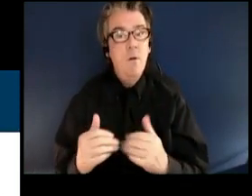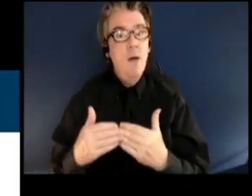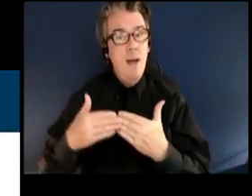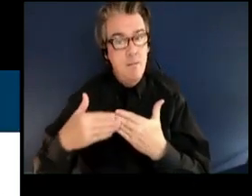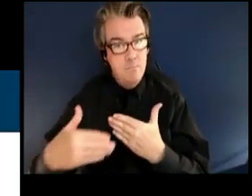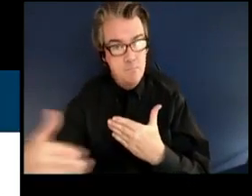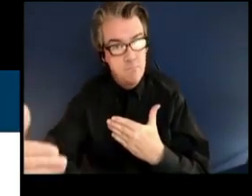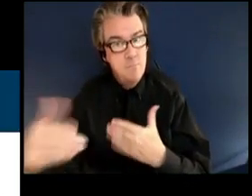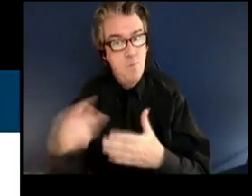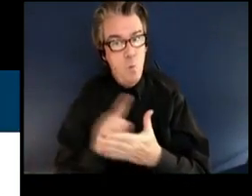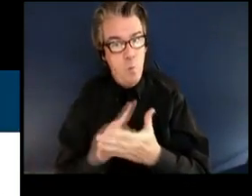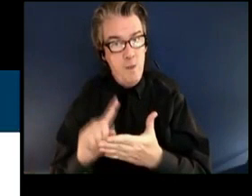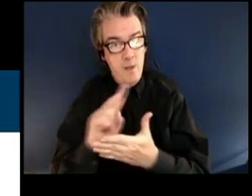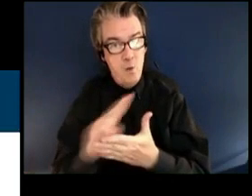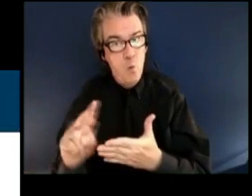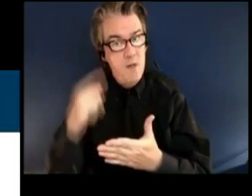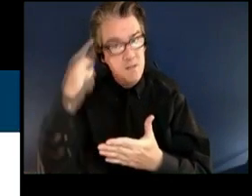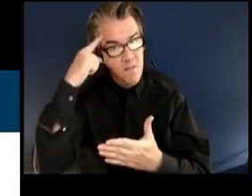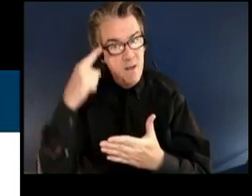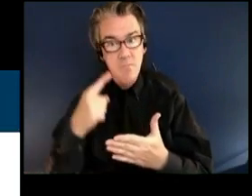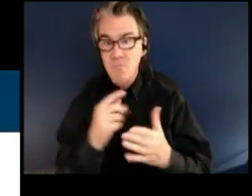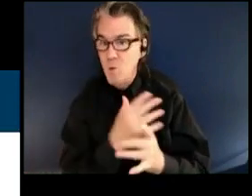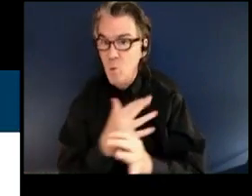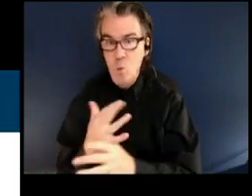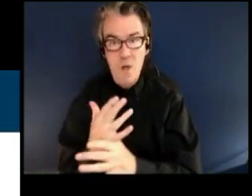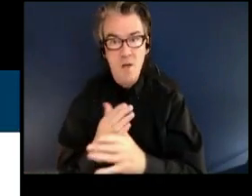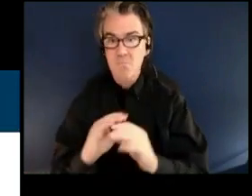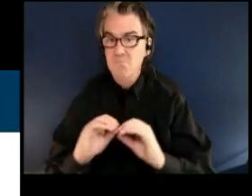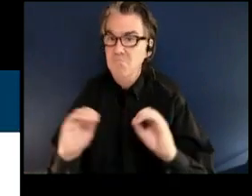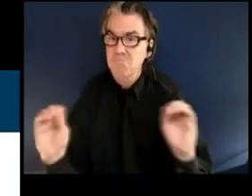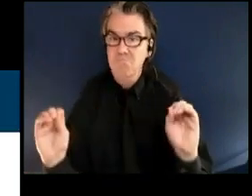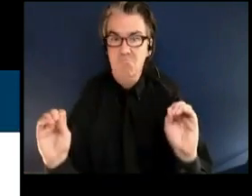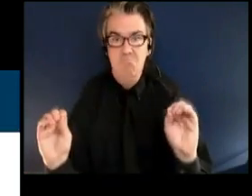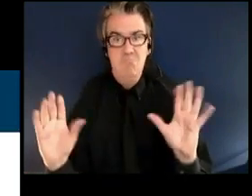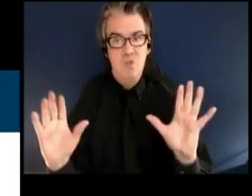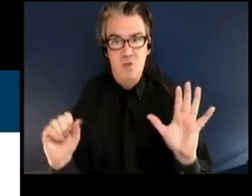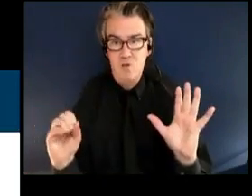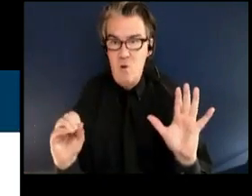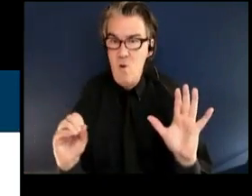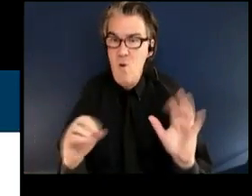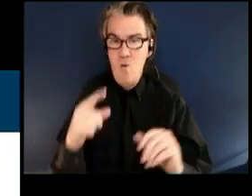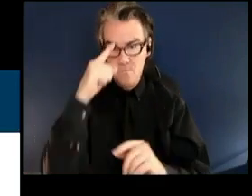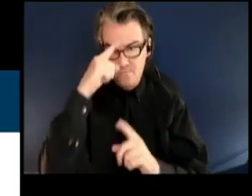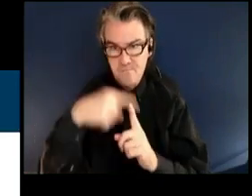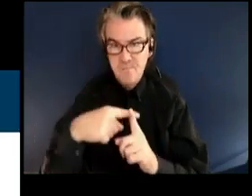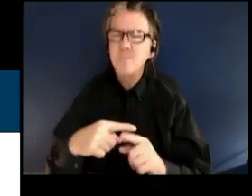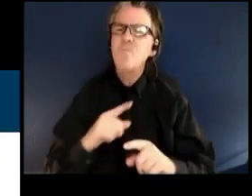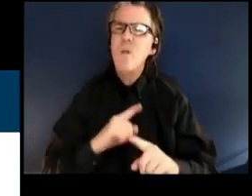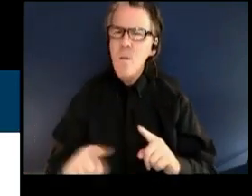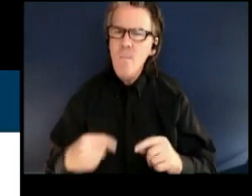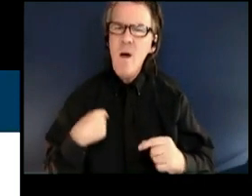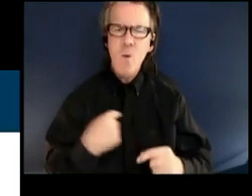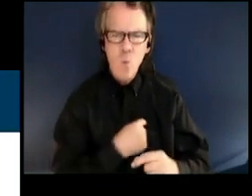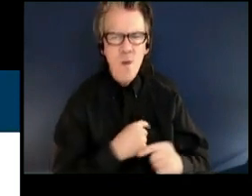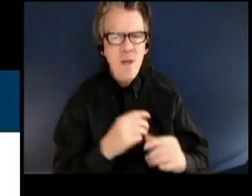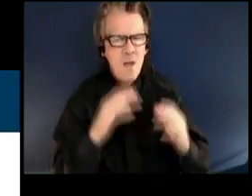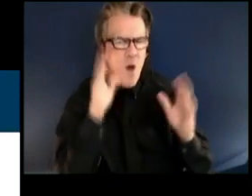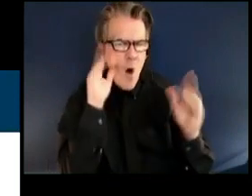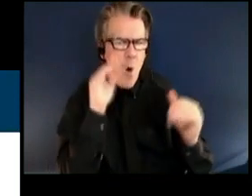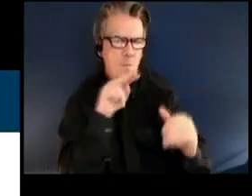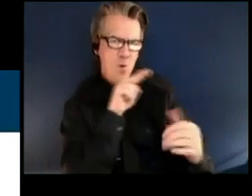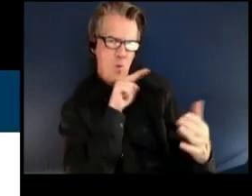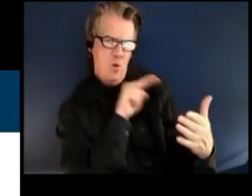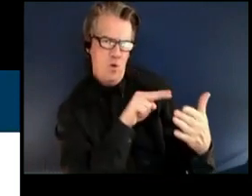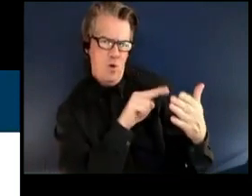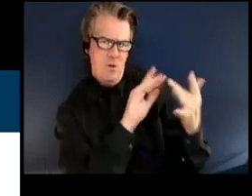you prepare? Well, we would direct you to visit our Safety Action Center for more information about what you can do to keep your family, your home, and your business